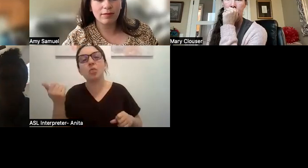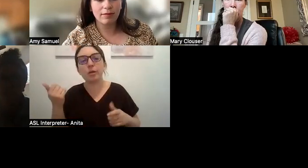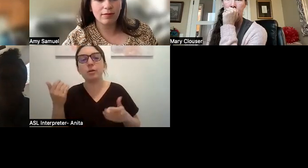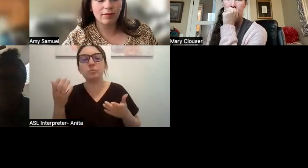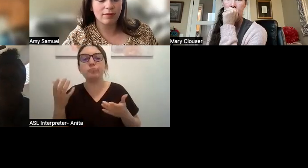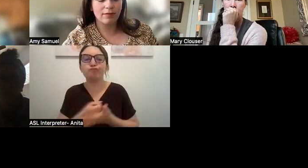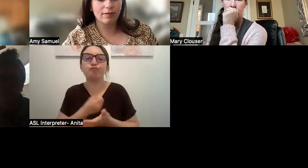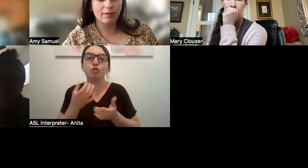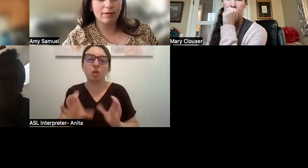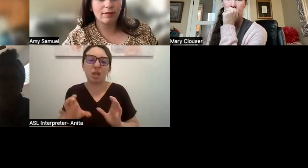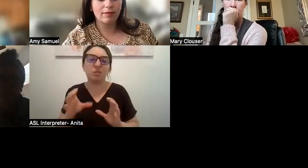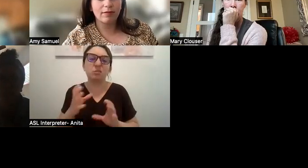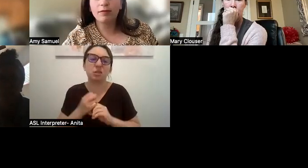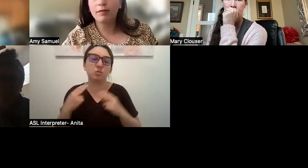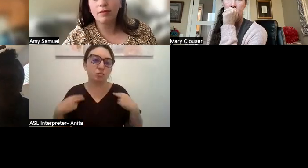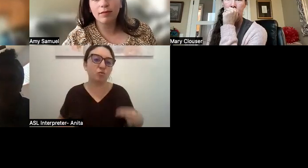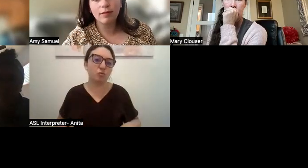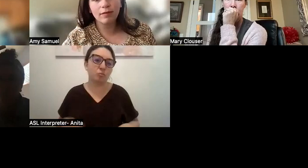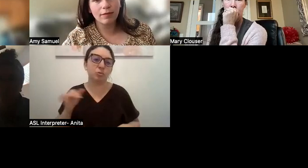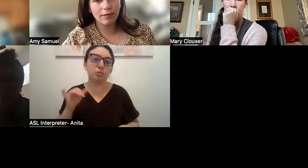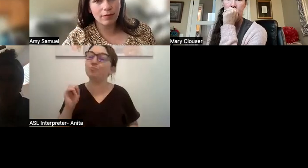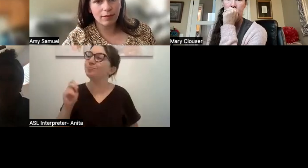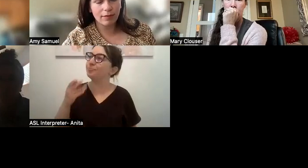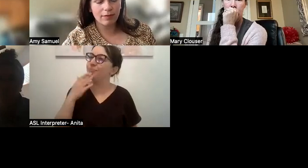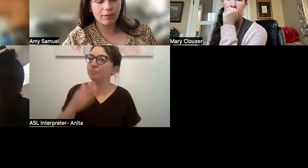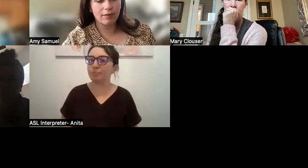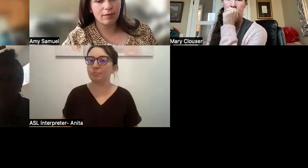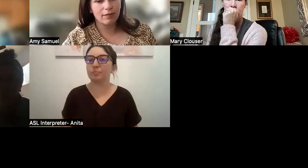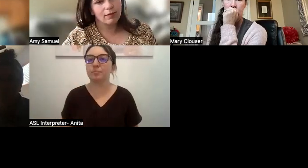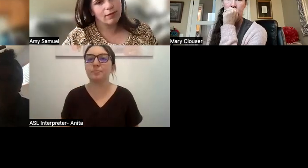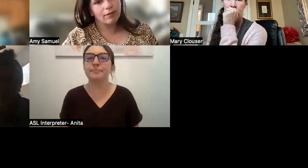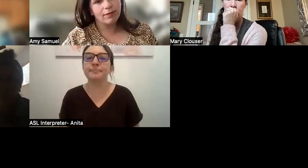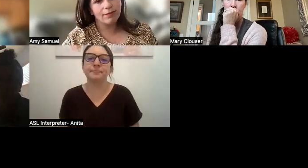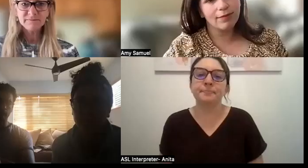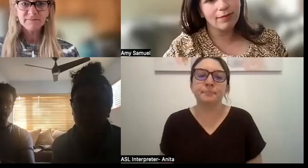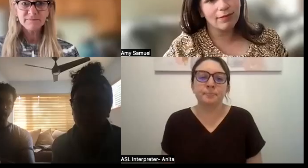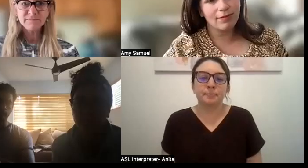to get you the uniform as well. Oh, okay, thank you. You're welcome.